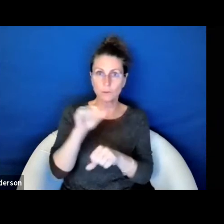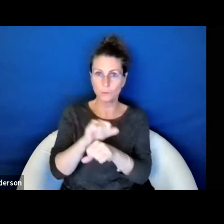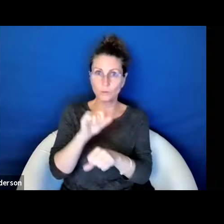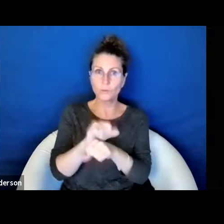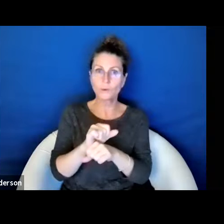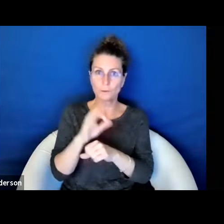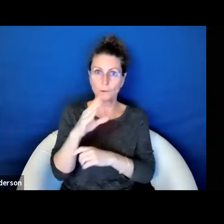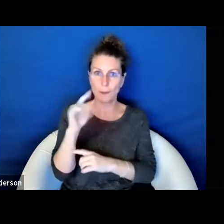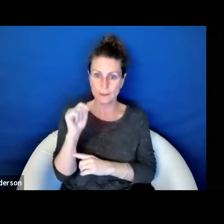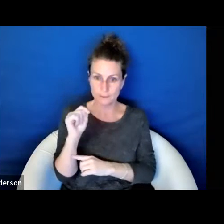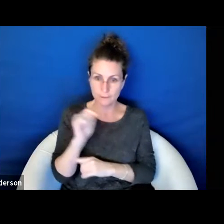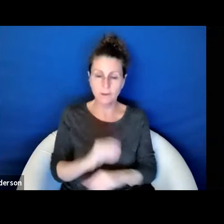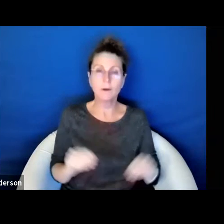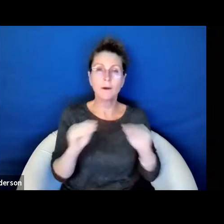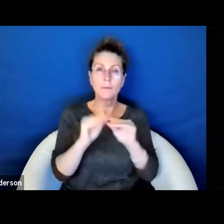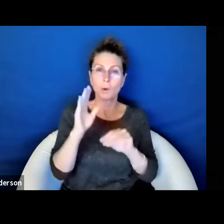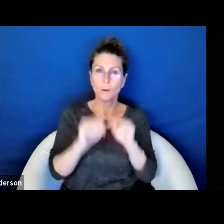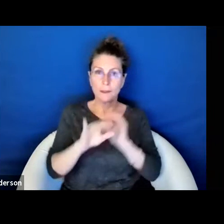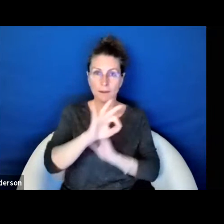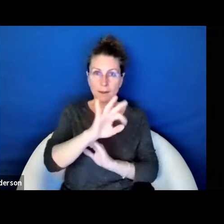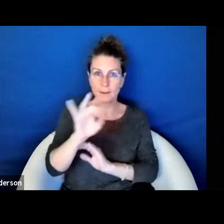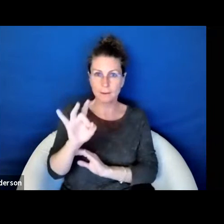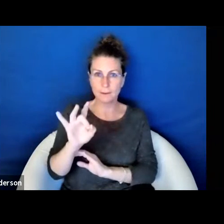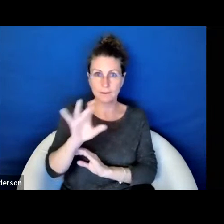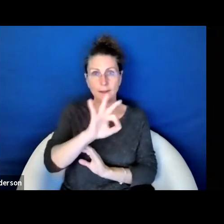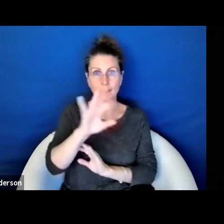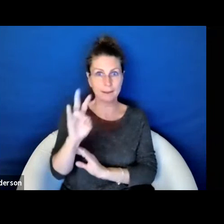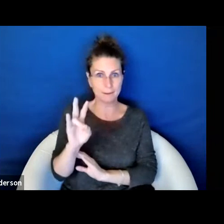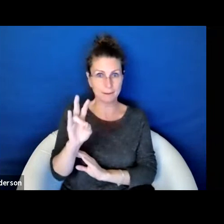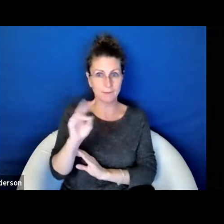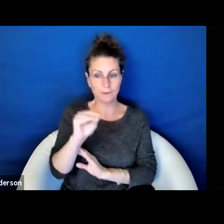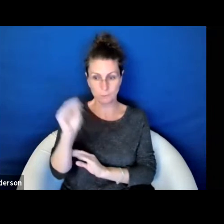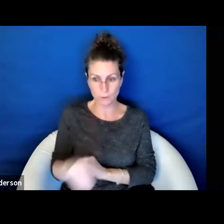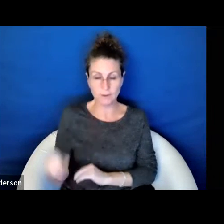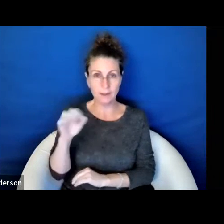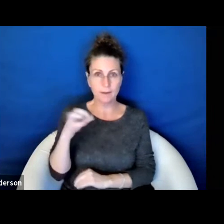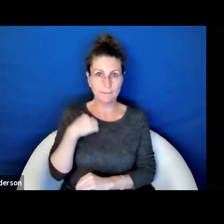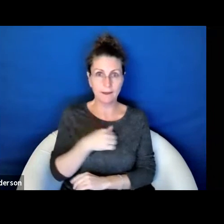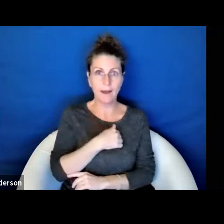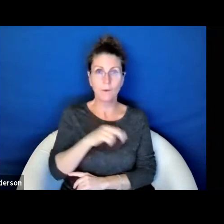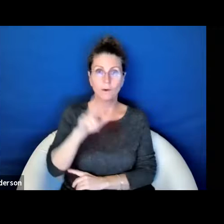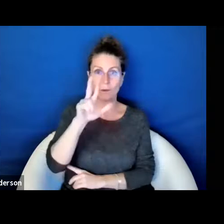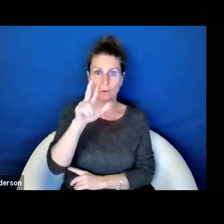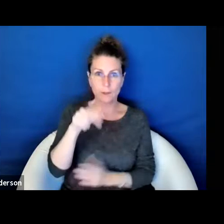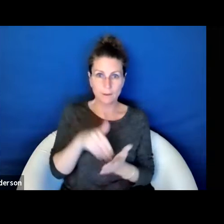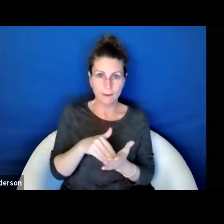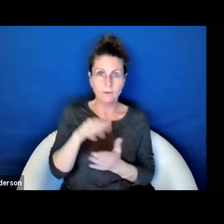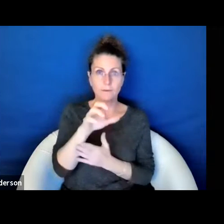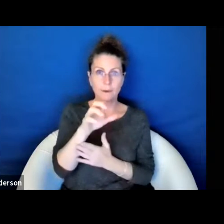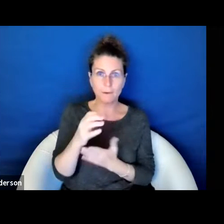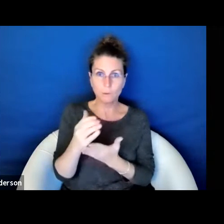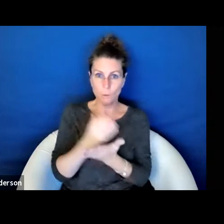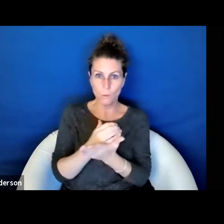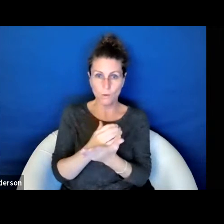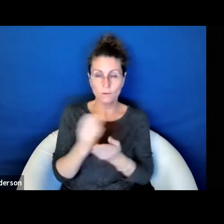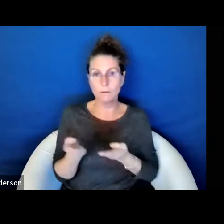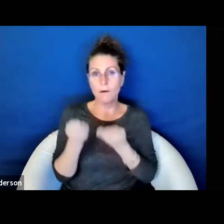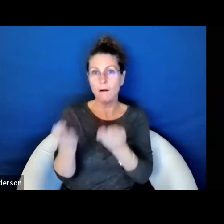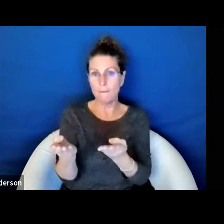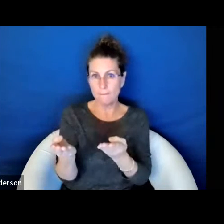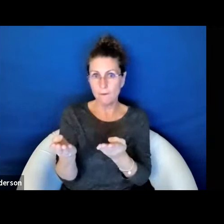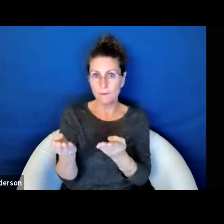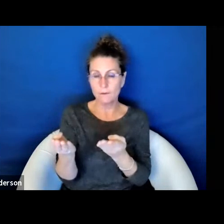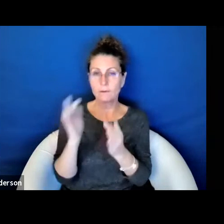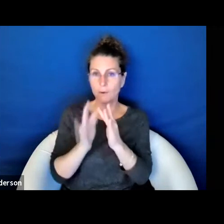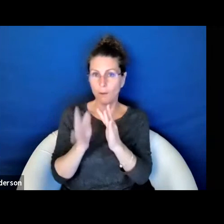More than 97% of our 3,500 undergraduate courses are being offered through online